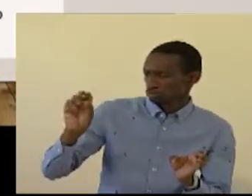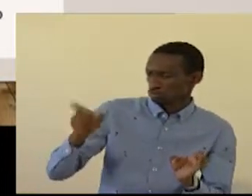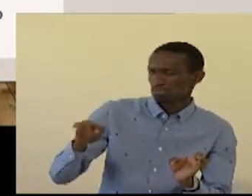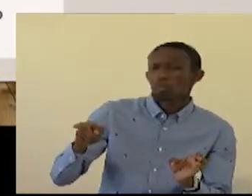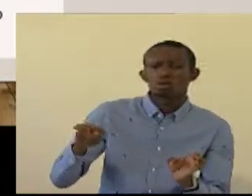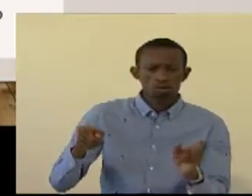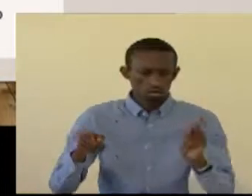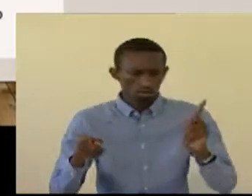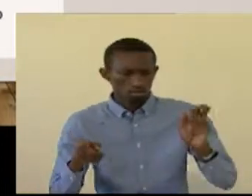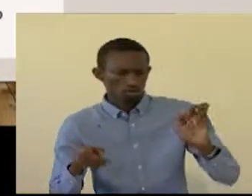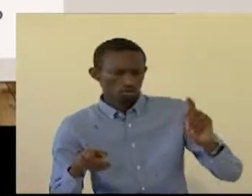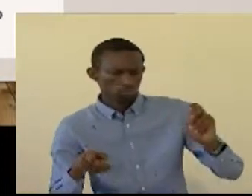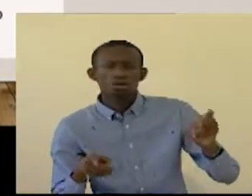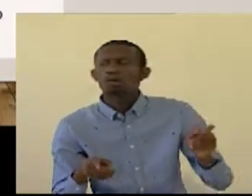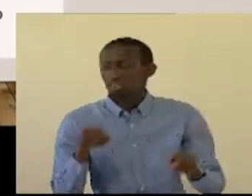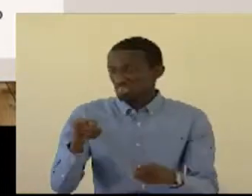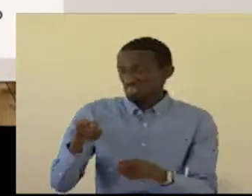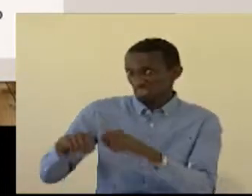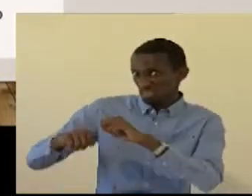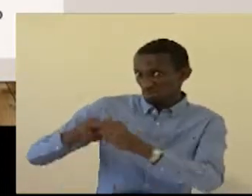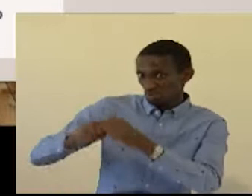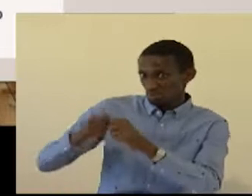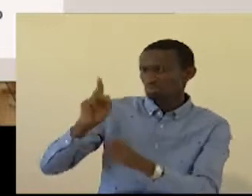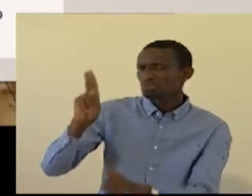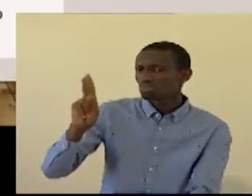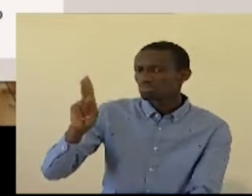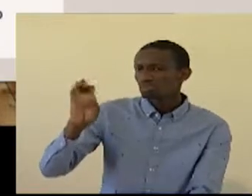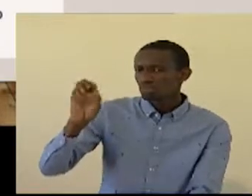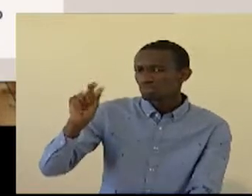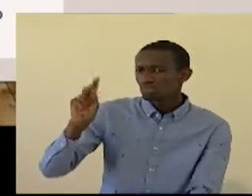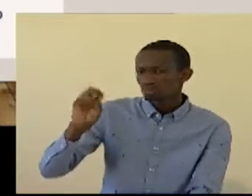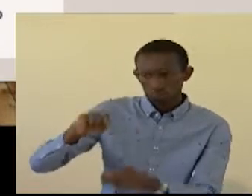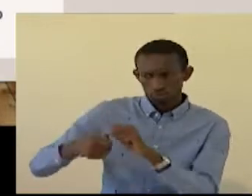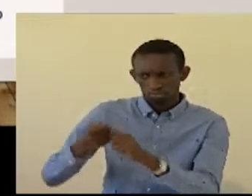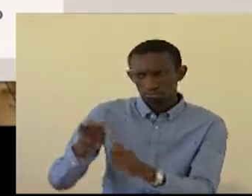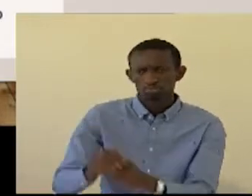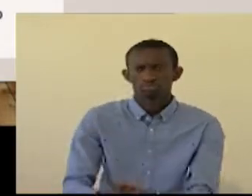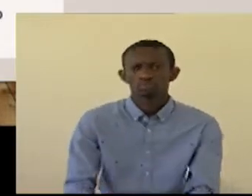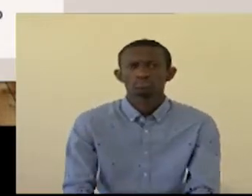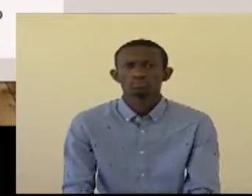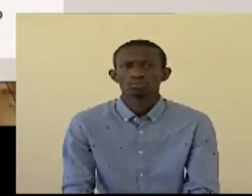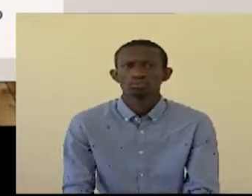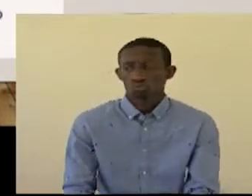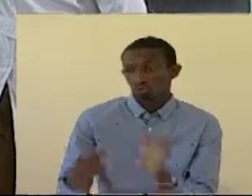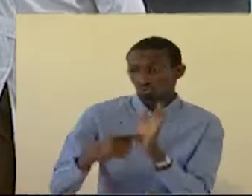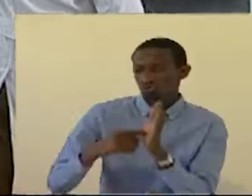said to be methyl ketones, like this one, for example. we have